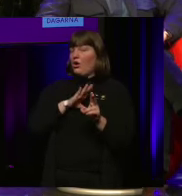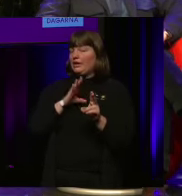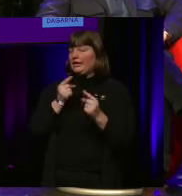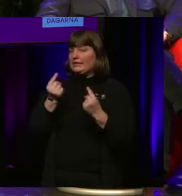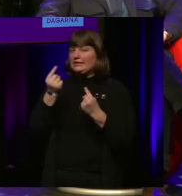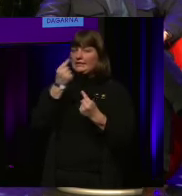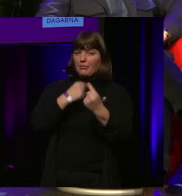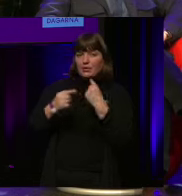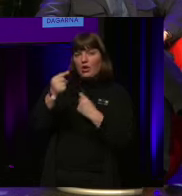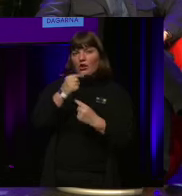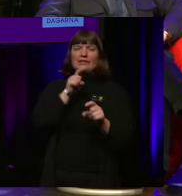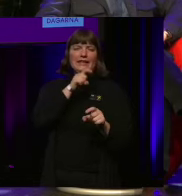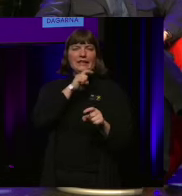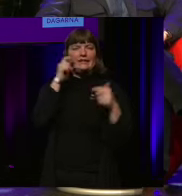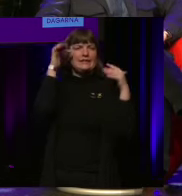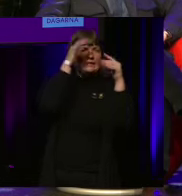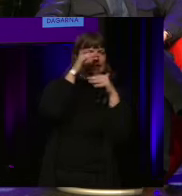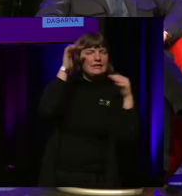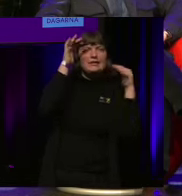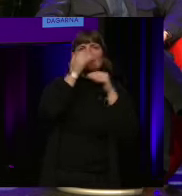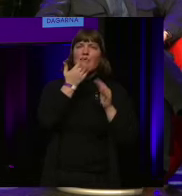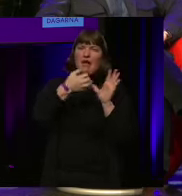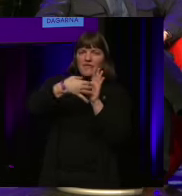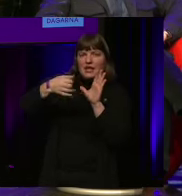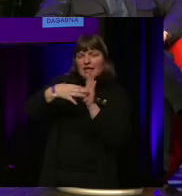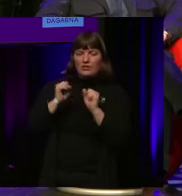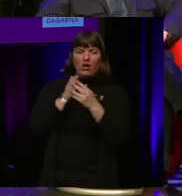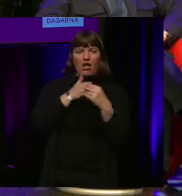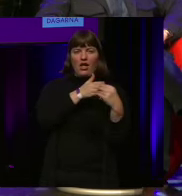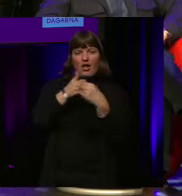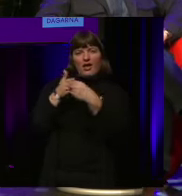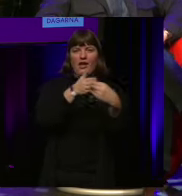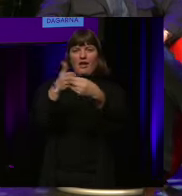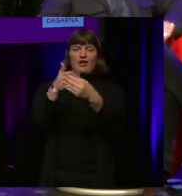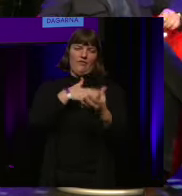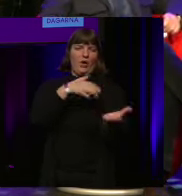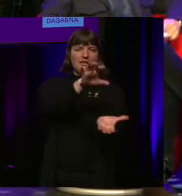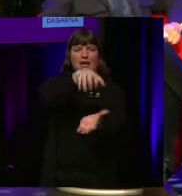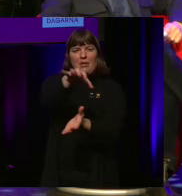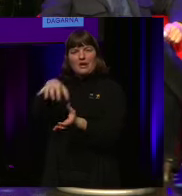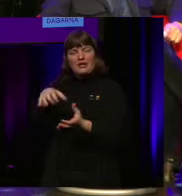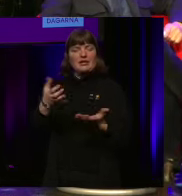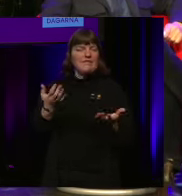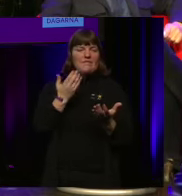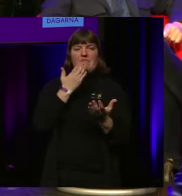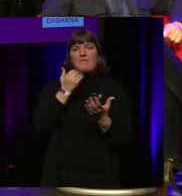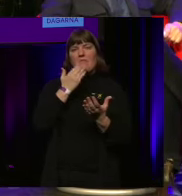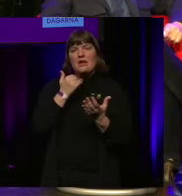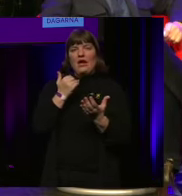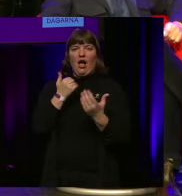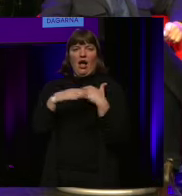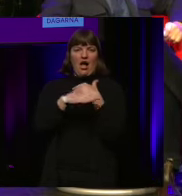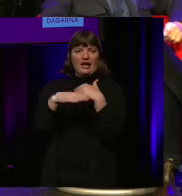that critical reflection on, okay, what values should guide our societies? What are these kind of outer limits